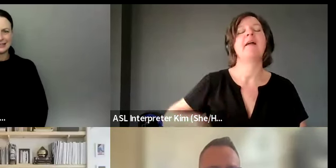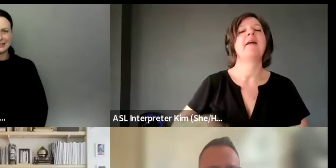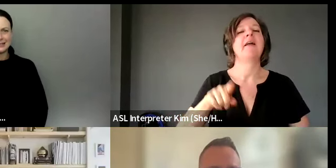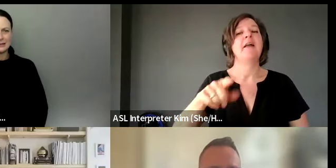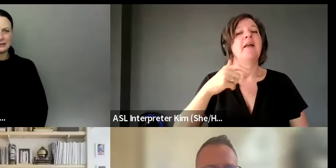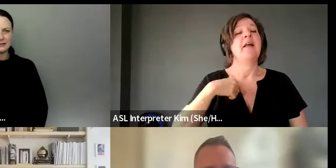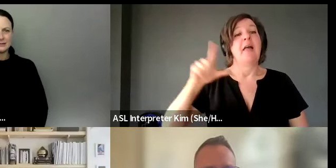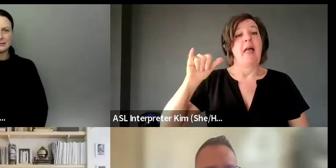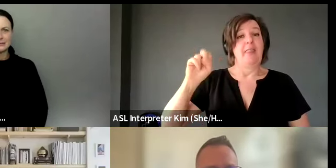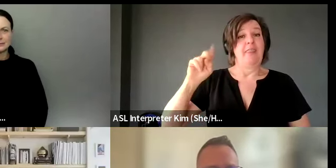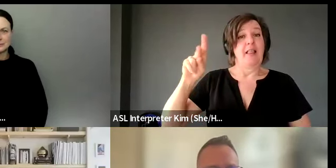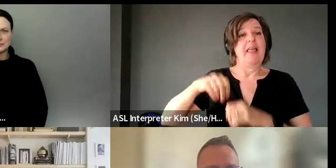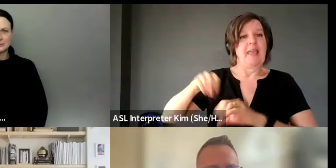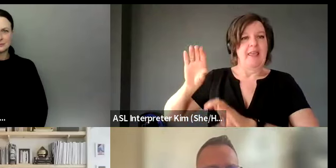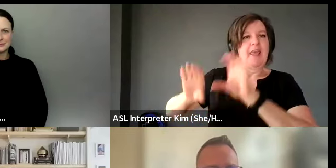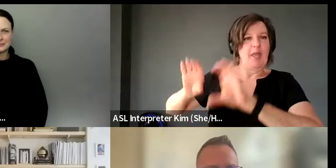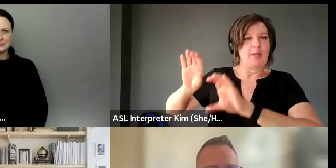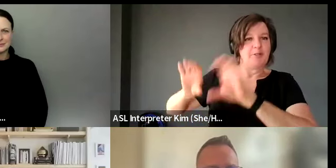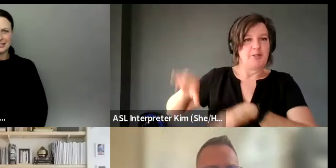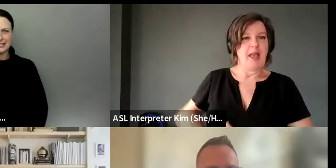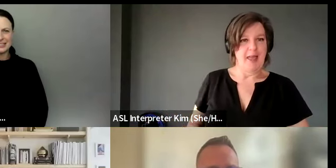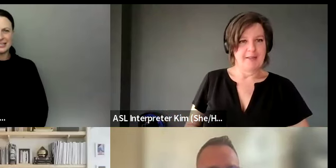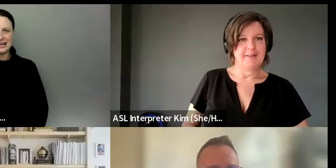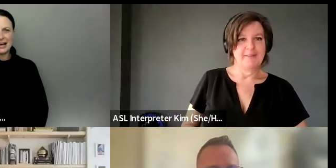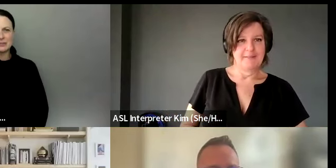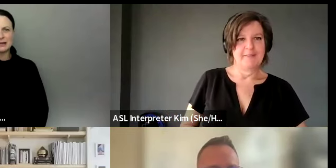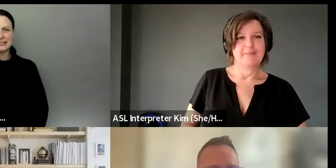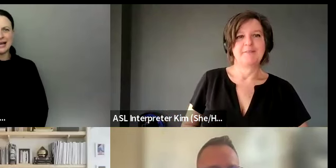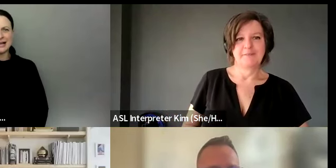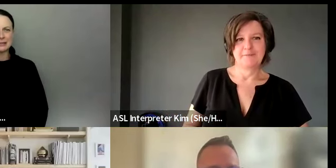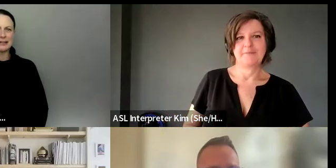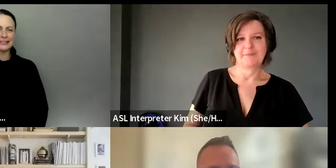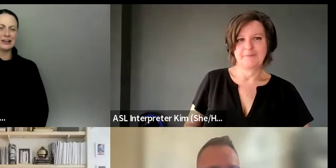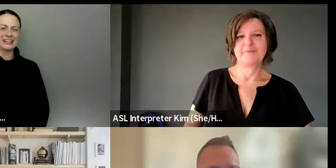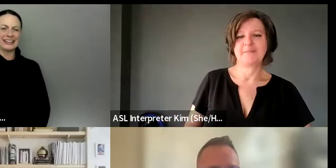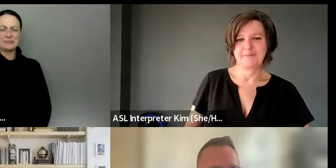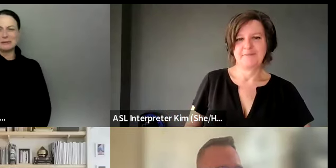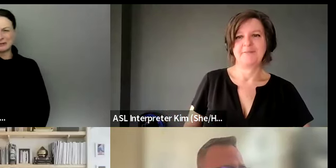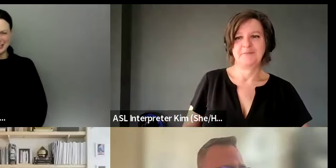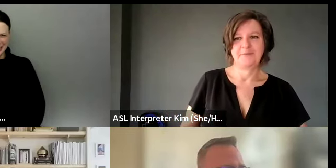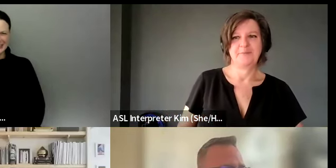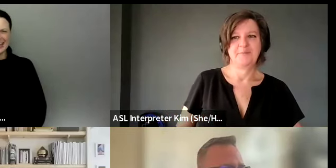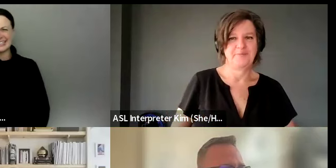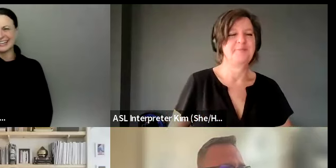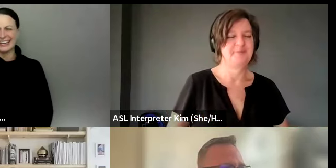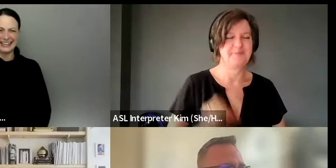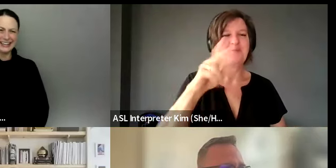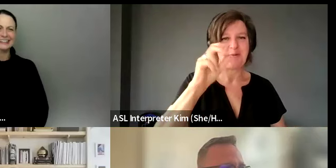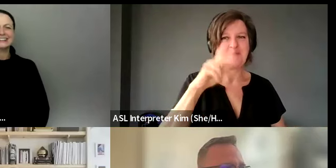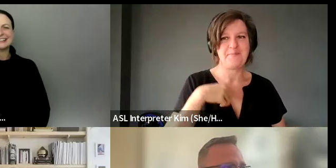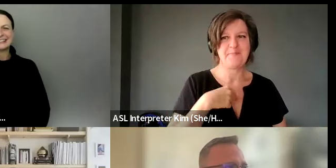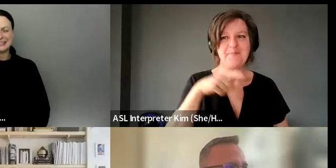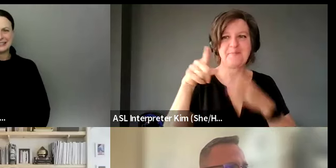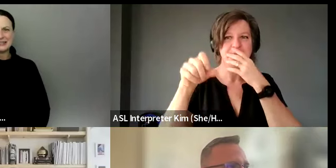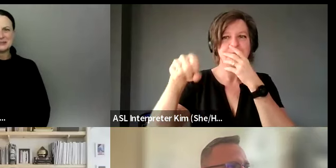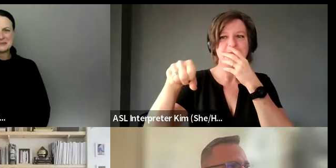chat. So I want to just keep track of everything. Yeah, I was about to ask, but you had public relations. Okay.